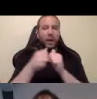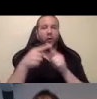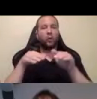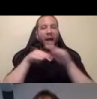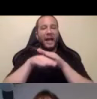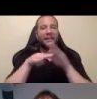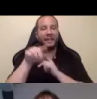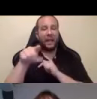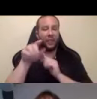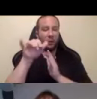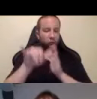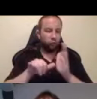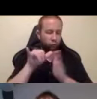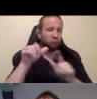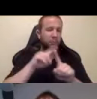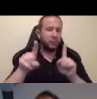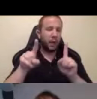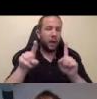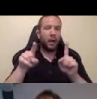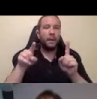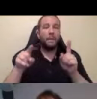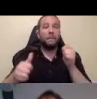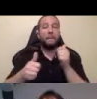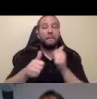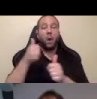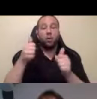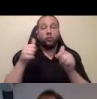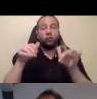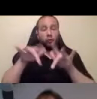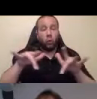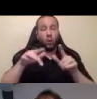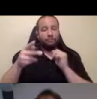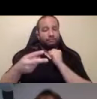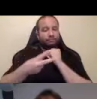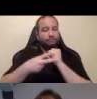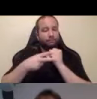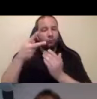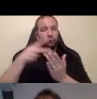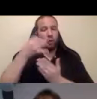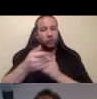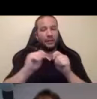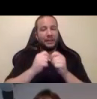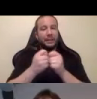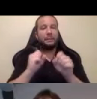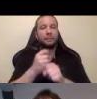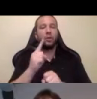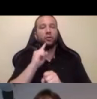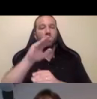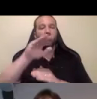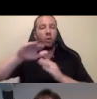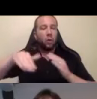breakout recordings will just be kept by the project team to make sure that we've captured everything.